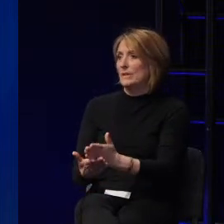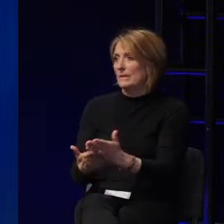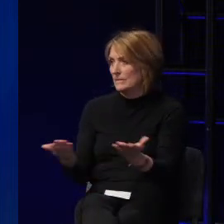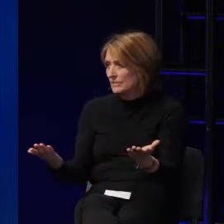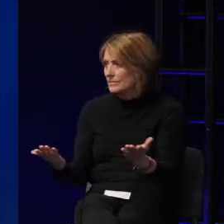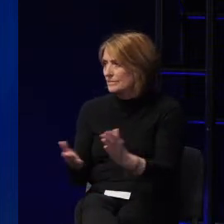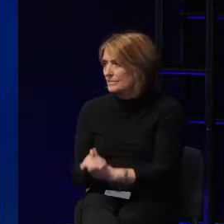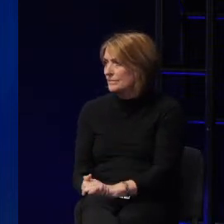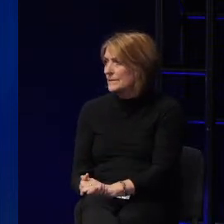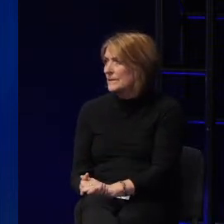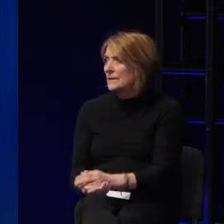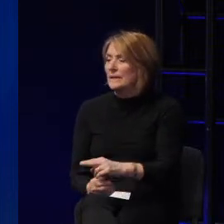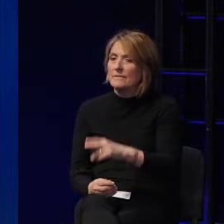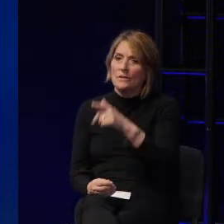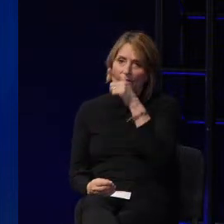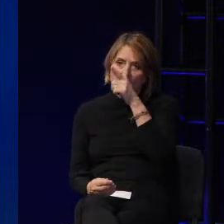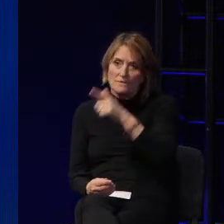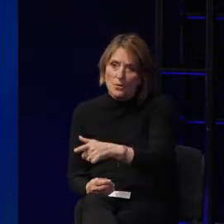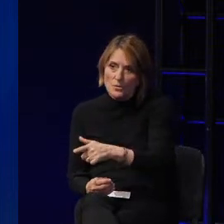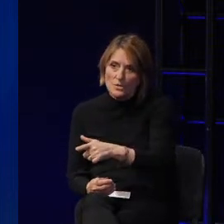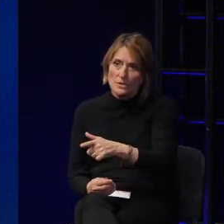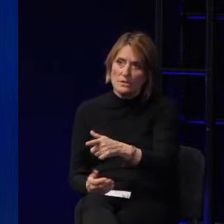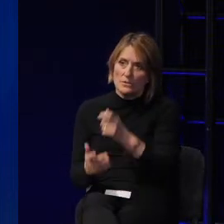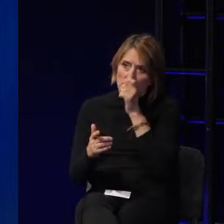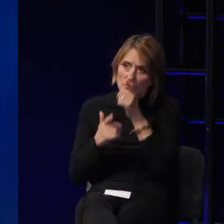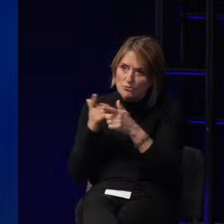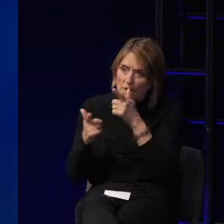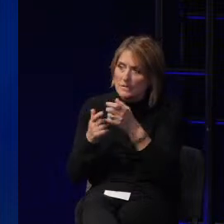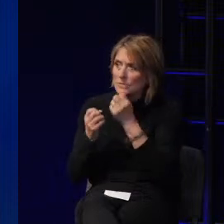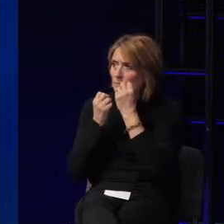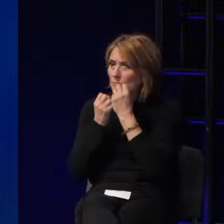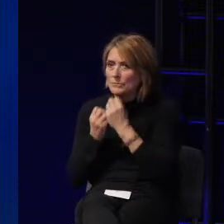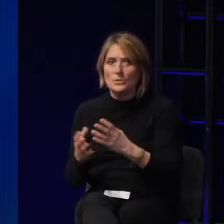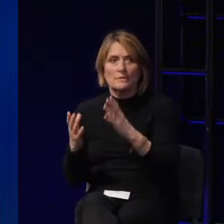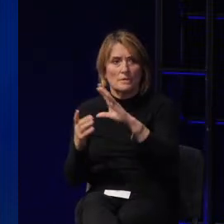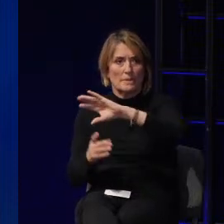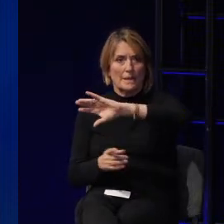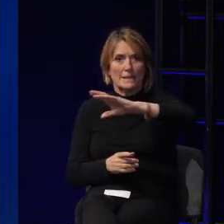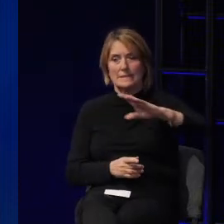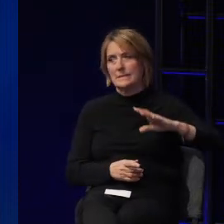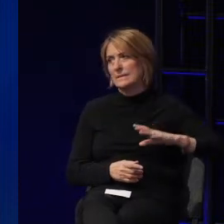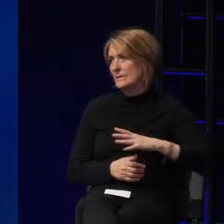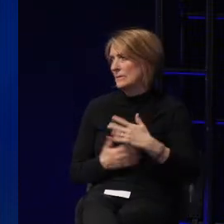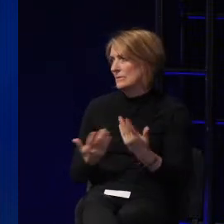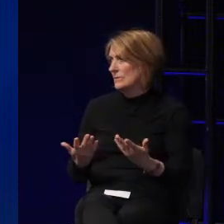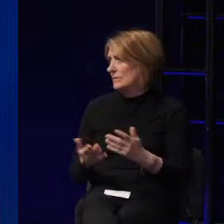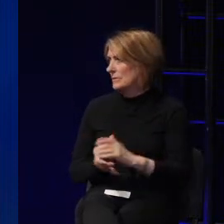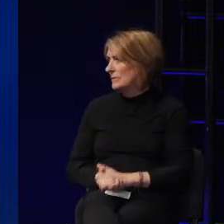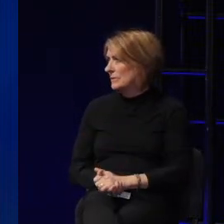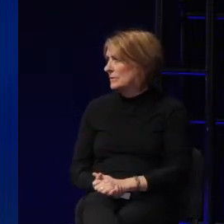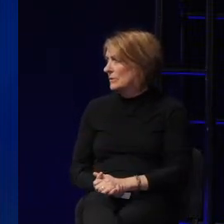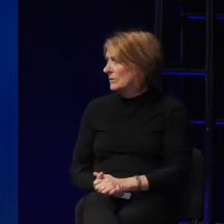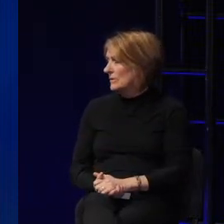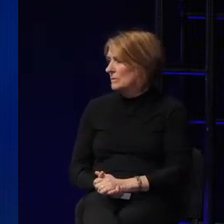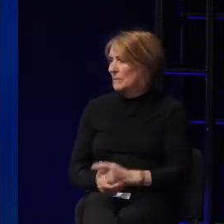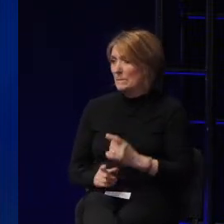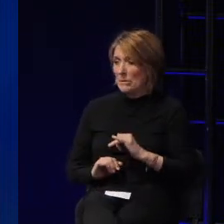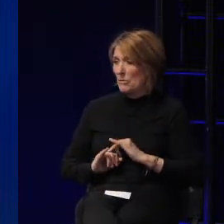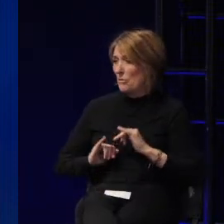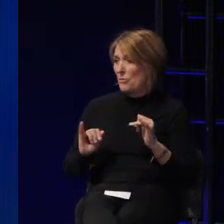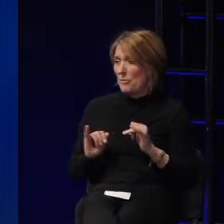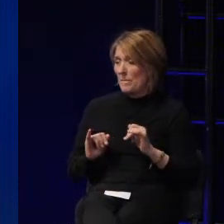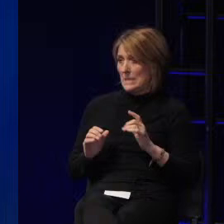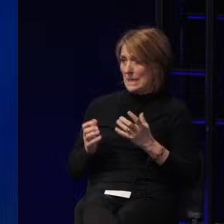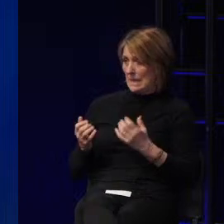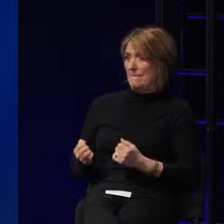if you're fortunate and you've traveled to some beautiful place and it's exotic and it's interesting, or it's a disgustingly horrible place but it tells